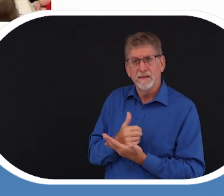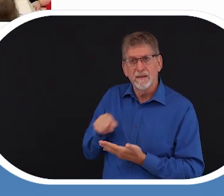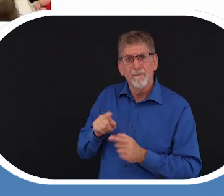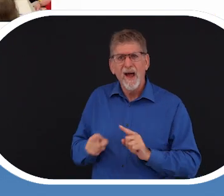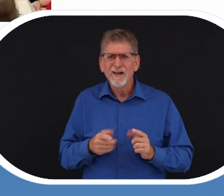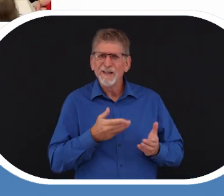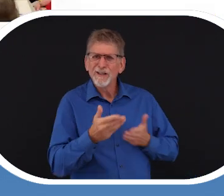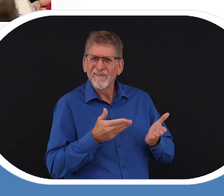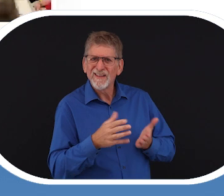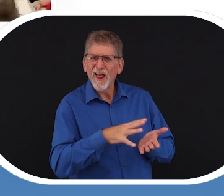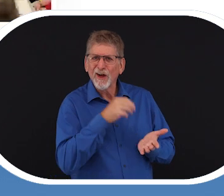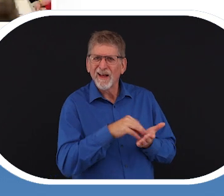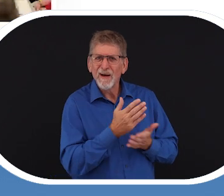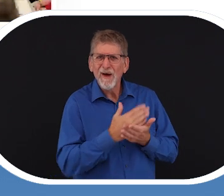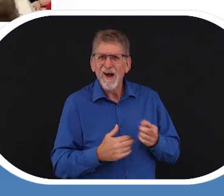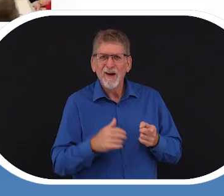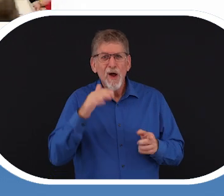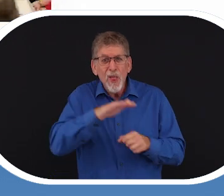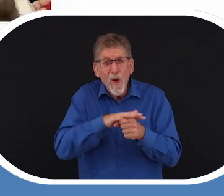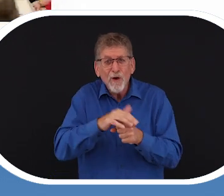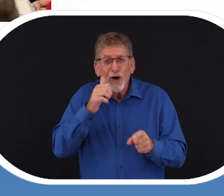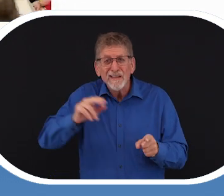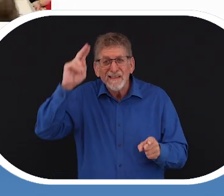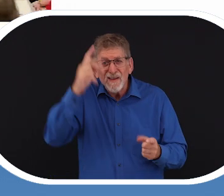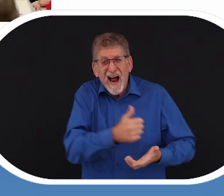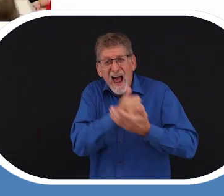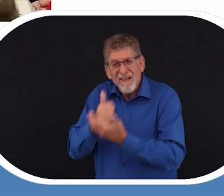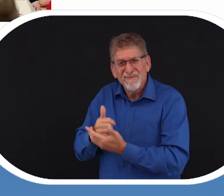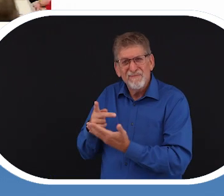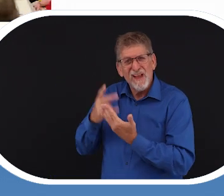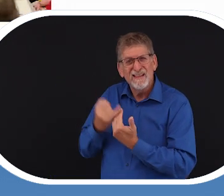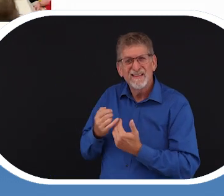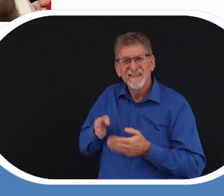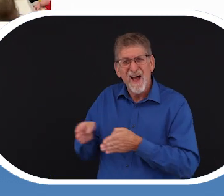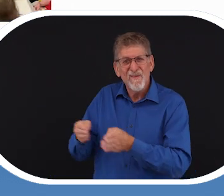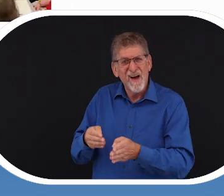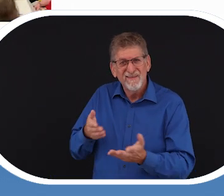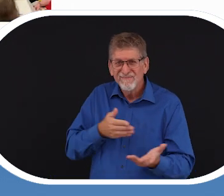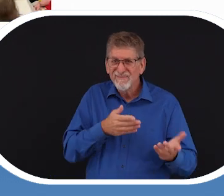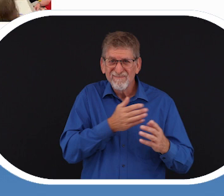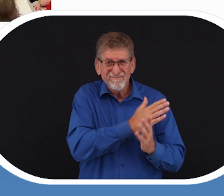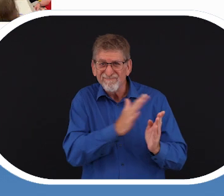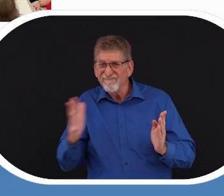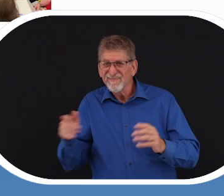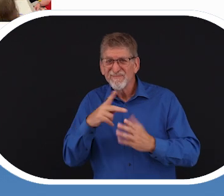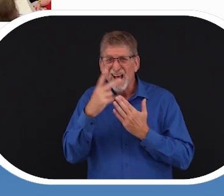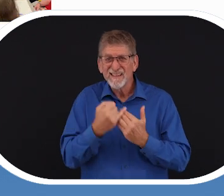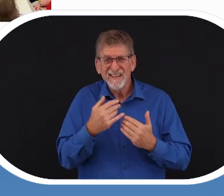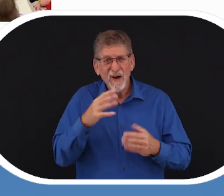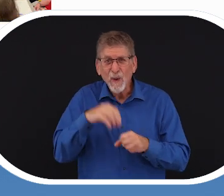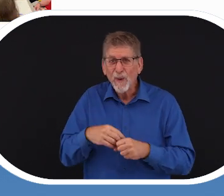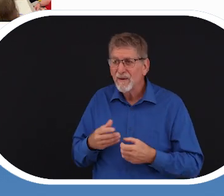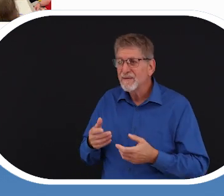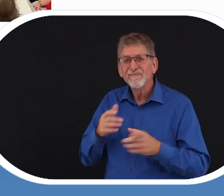data collected in the analytics, but the service learning component. Local Girl Scout troops helped use Project Sidewalk throughout the timeline of the